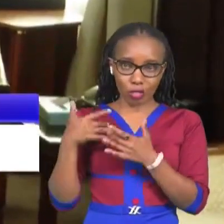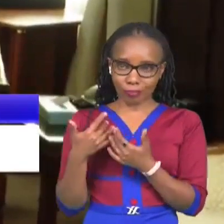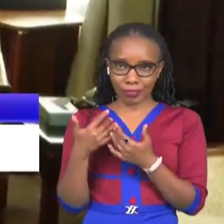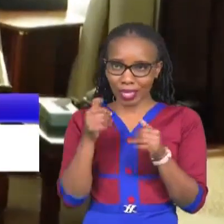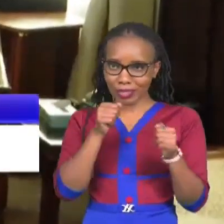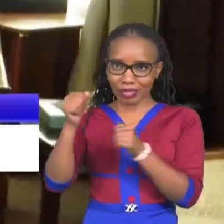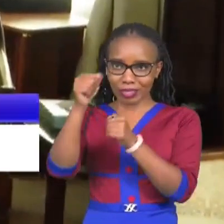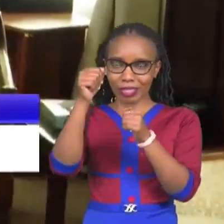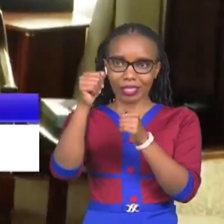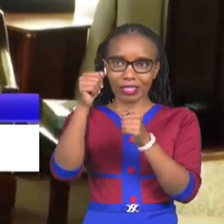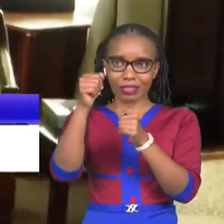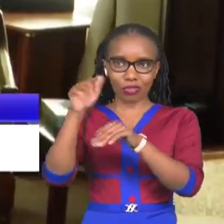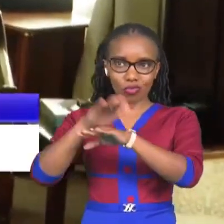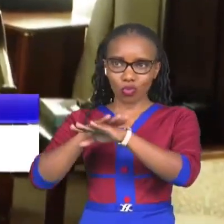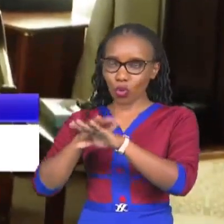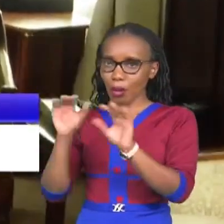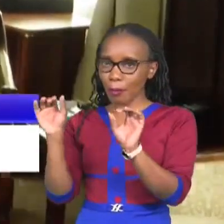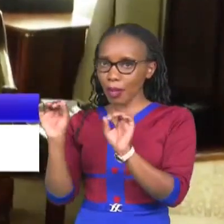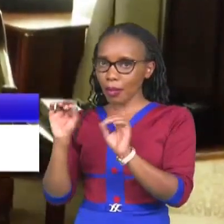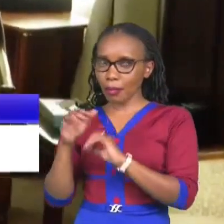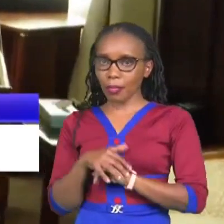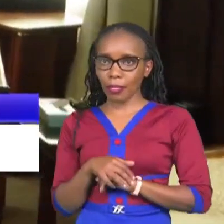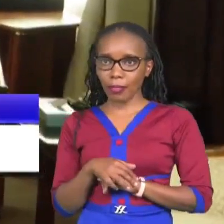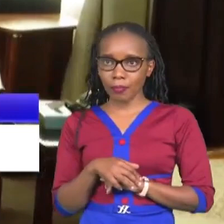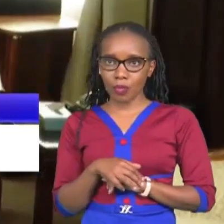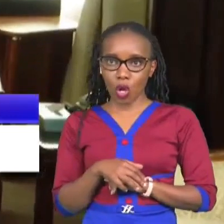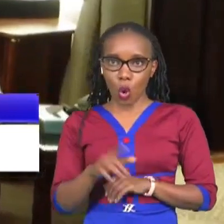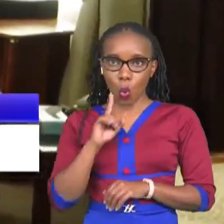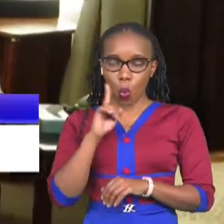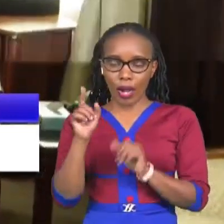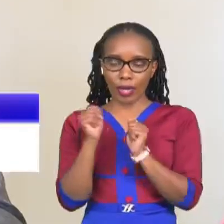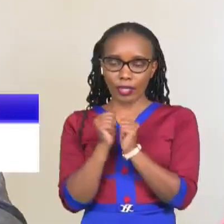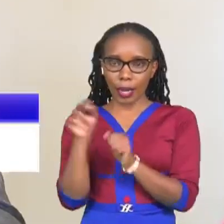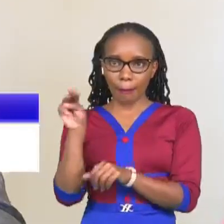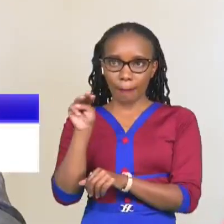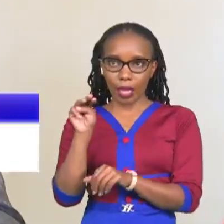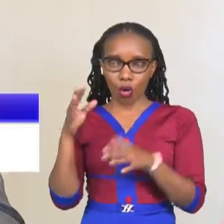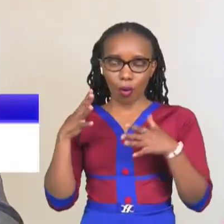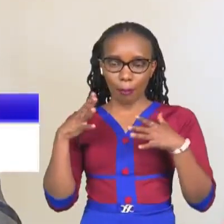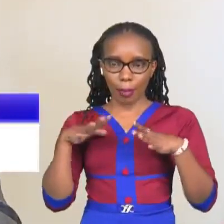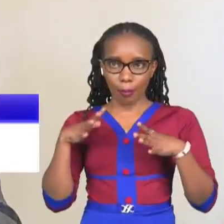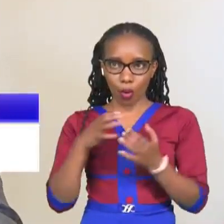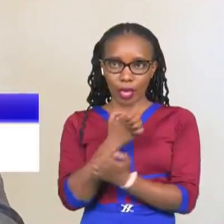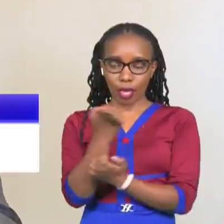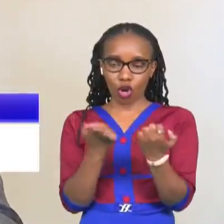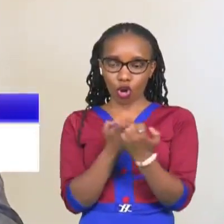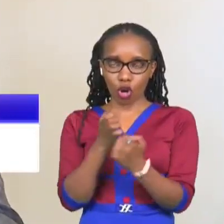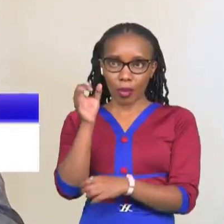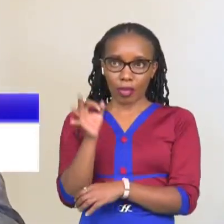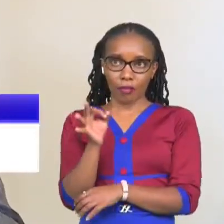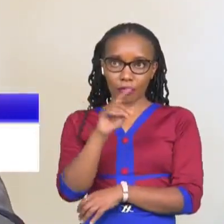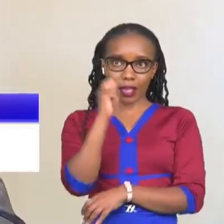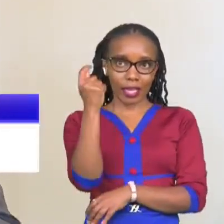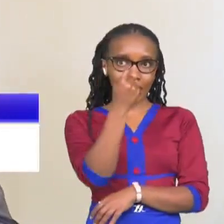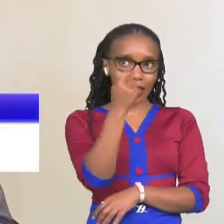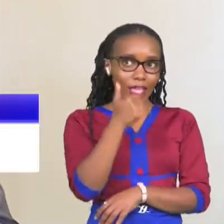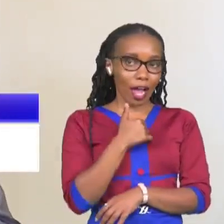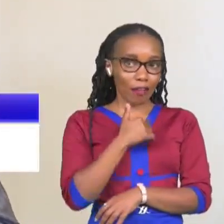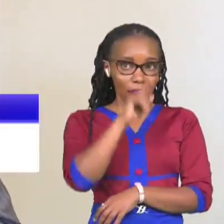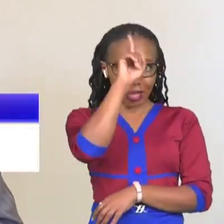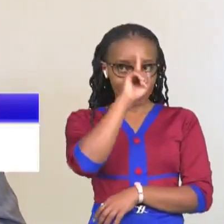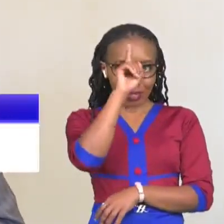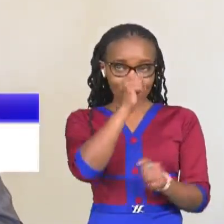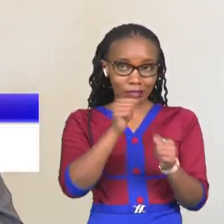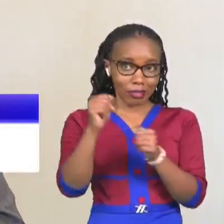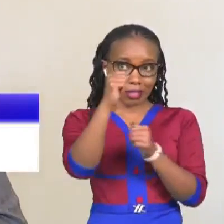is not all rosy. A 110 million people economy, if Kenya hasn't got a serious strategy